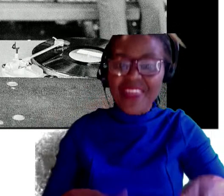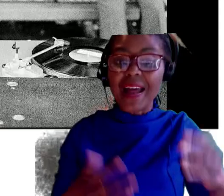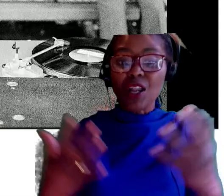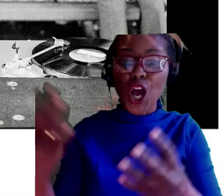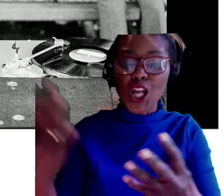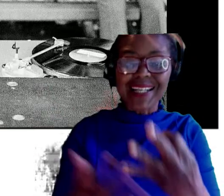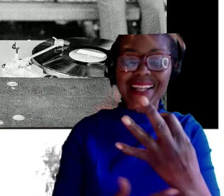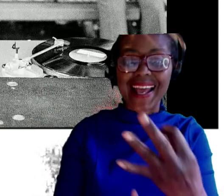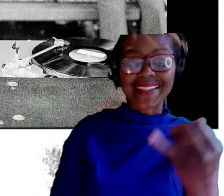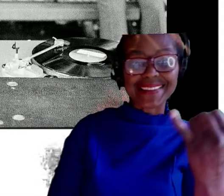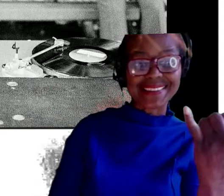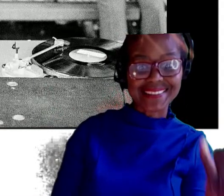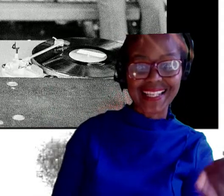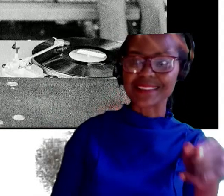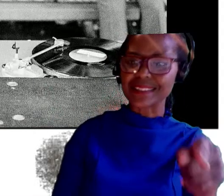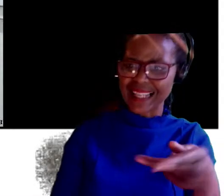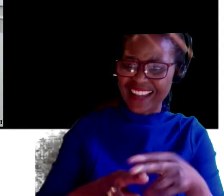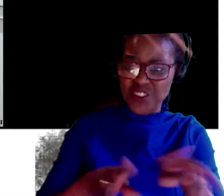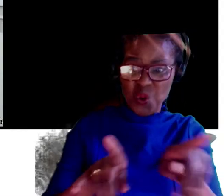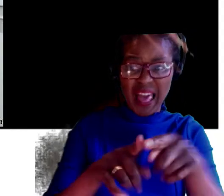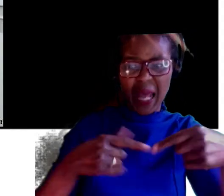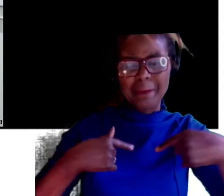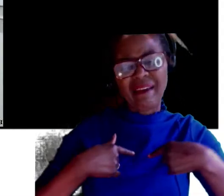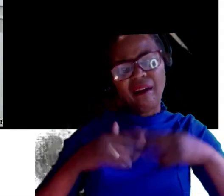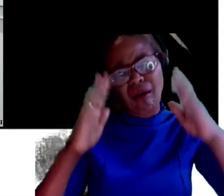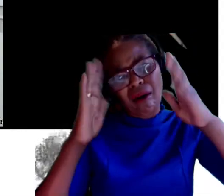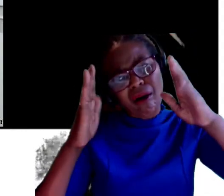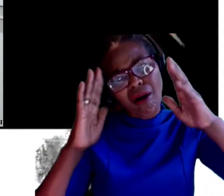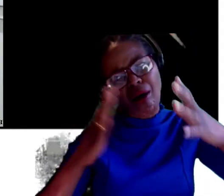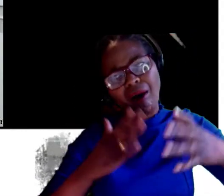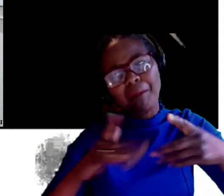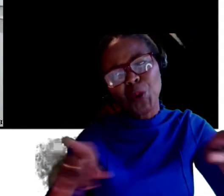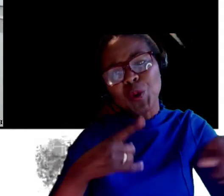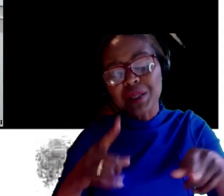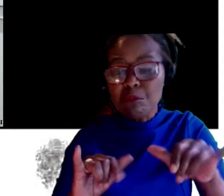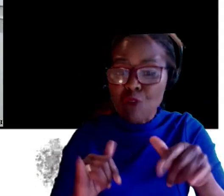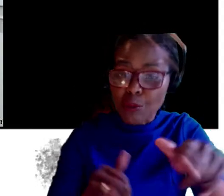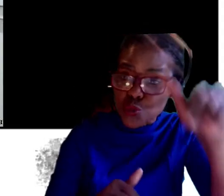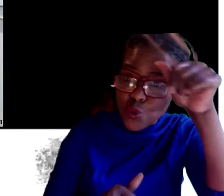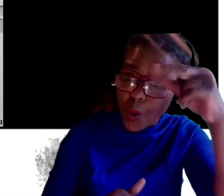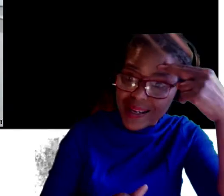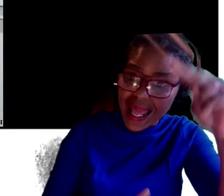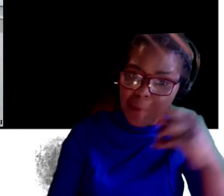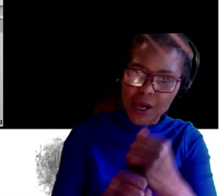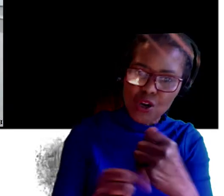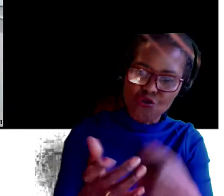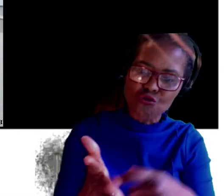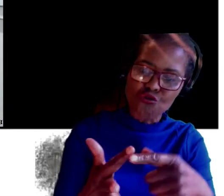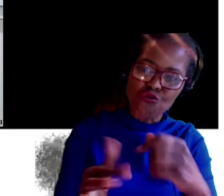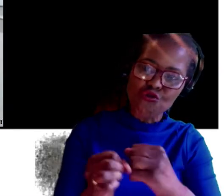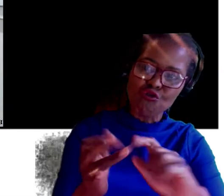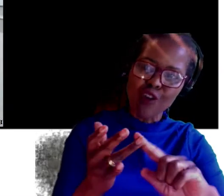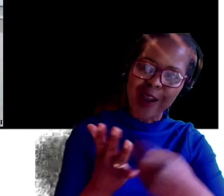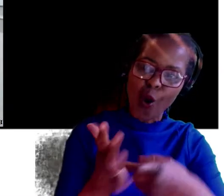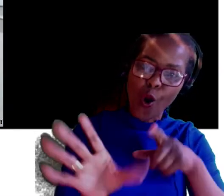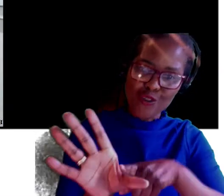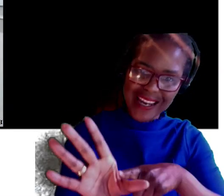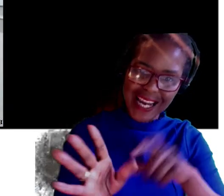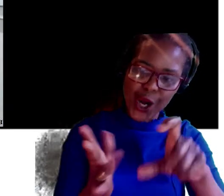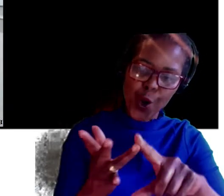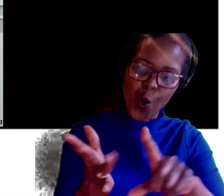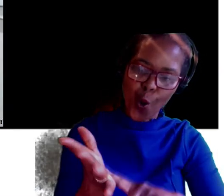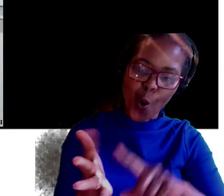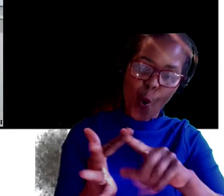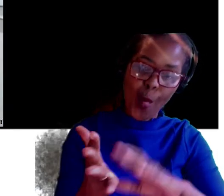an incorrigible nerd like me, you might not know the name Gregory Coleman. Here he is at the top. But if you're able